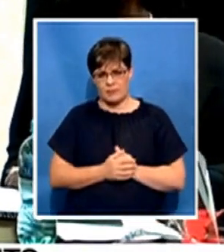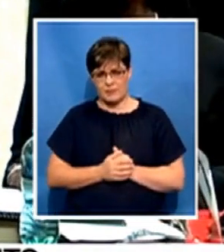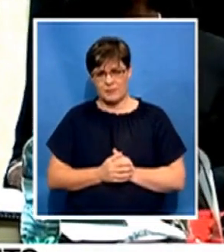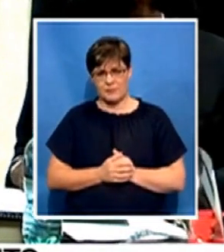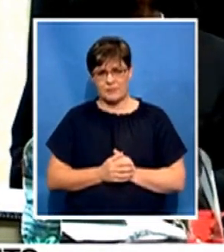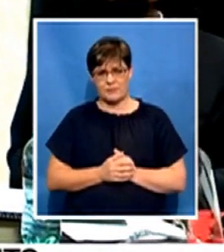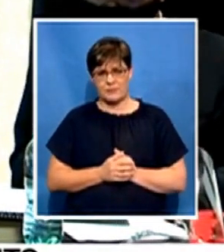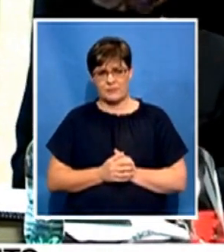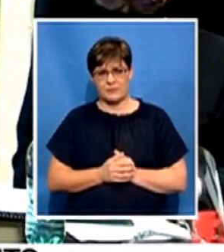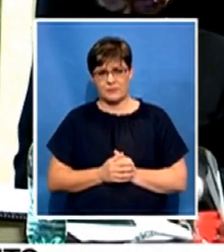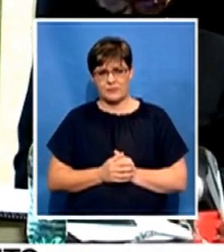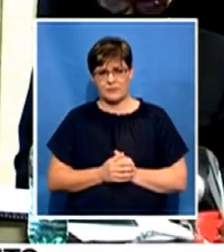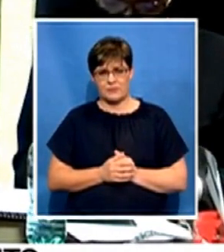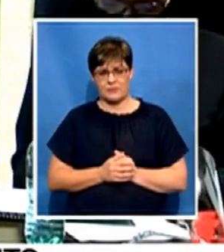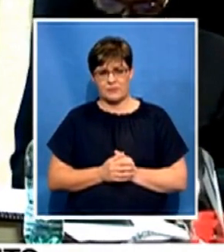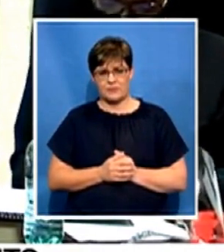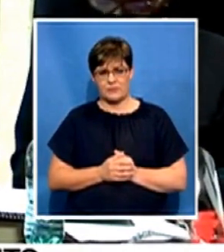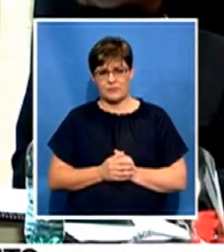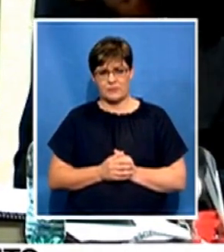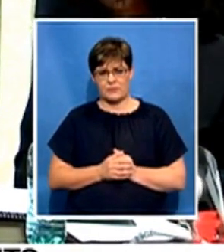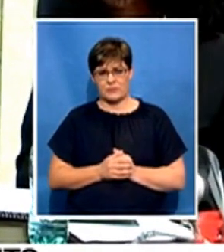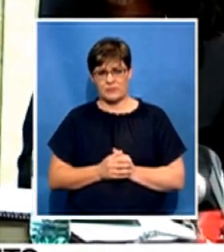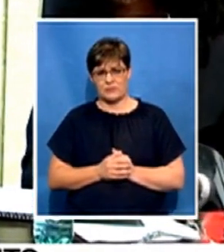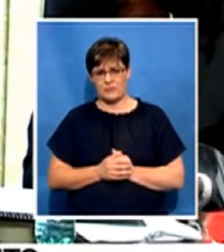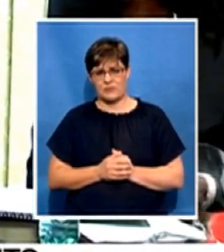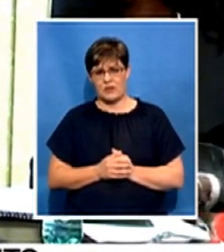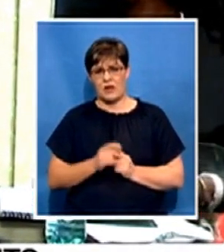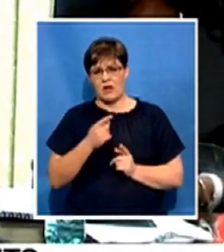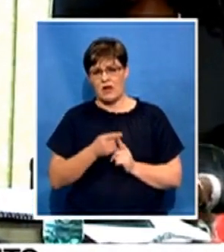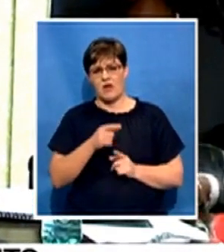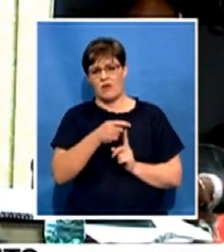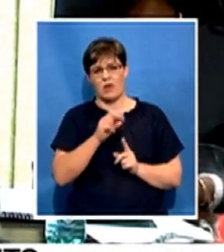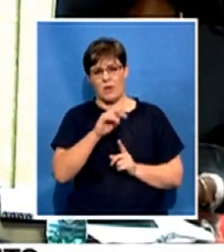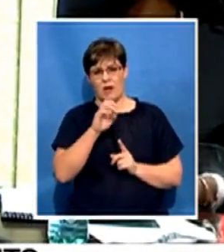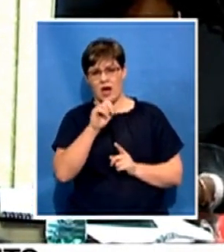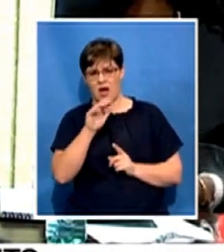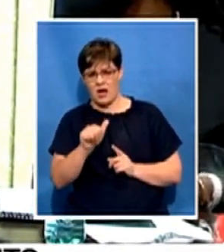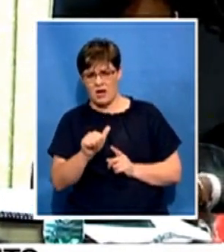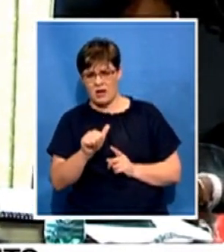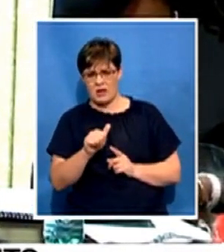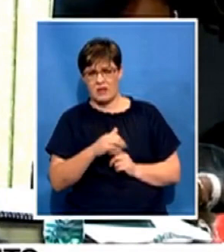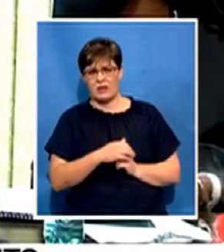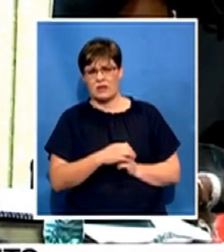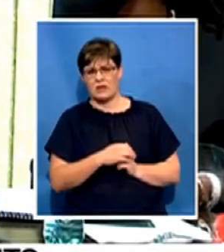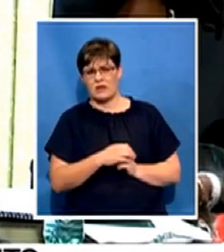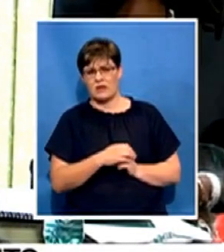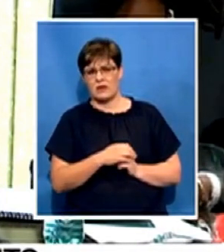Silvasuya from UFM. Cosatu has consistently criticized successive ANC leadership from the